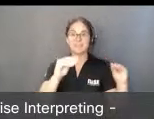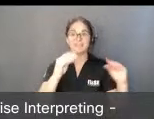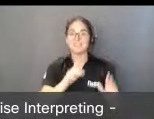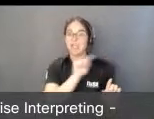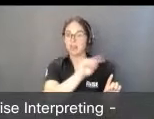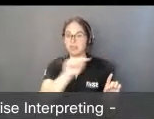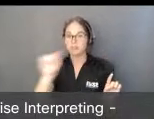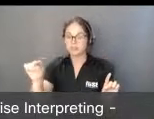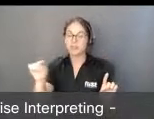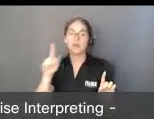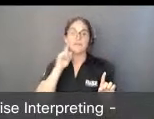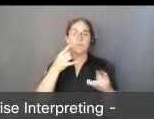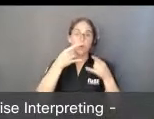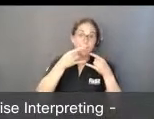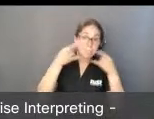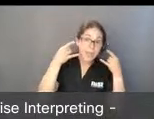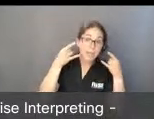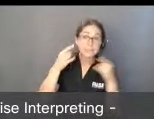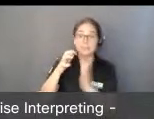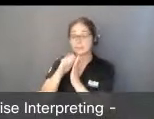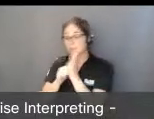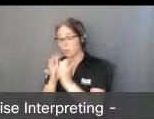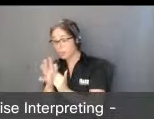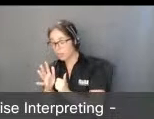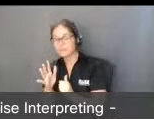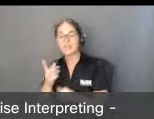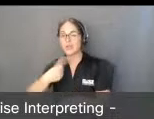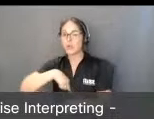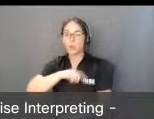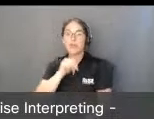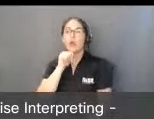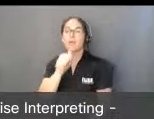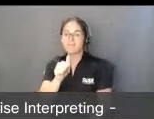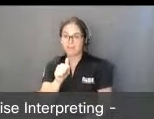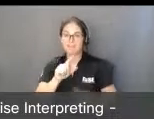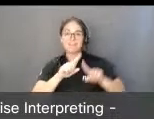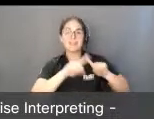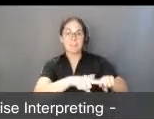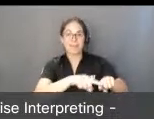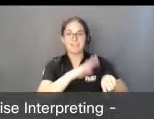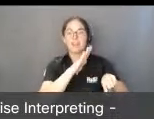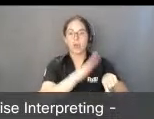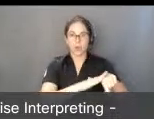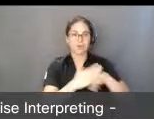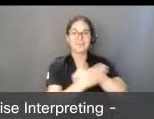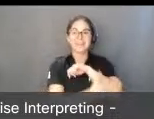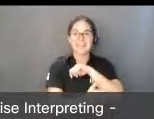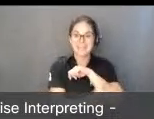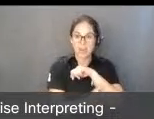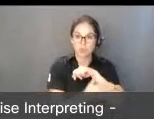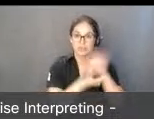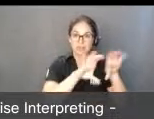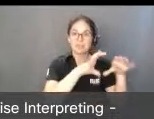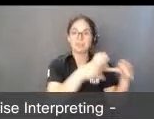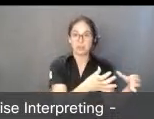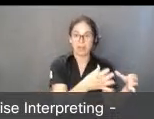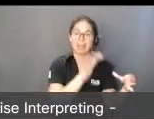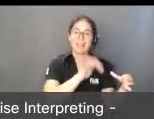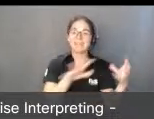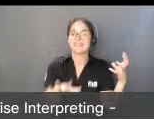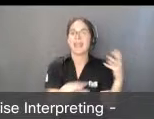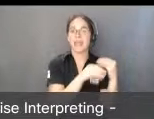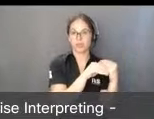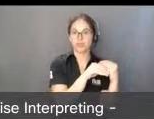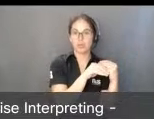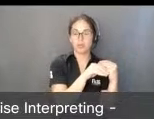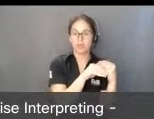on what we get from the county. That's basically icing on the cake. So everything that we've been doing, we have our